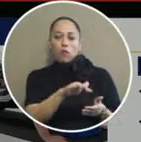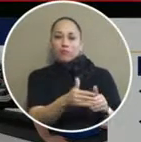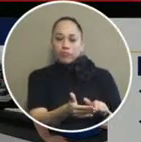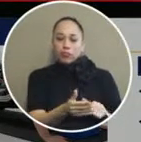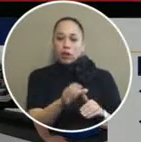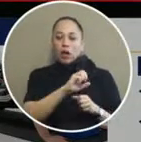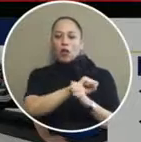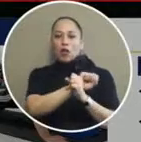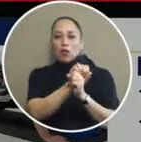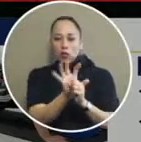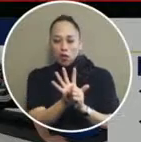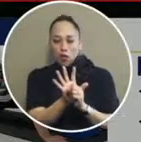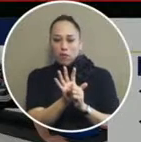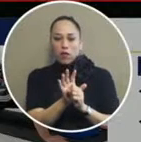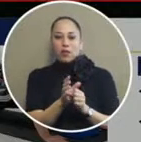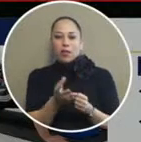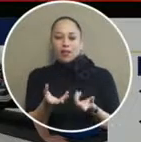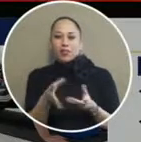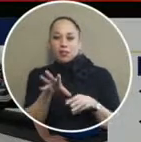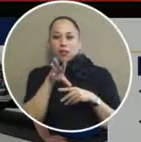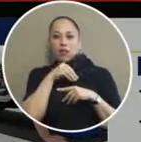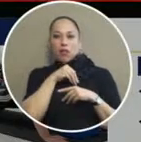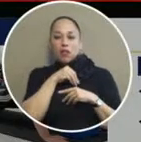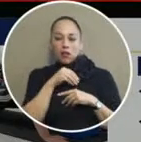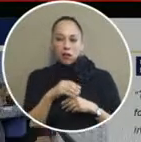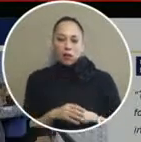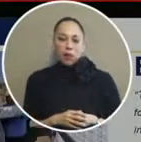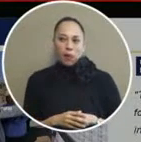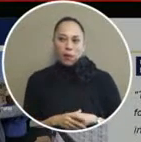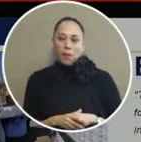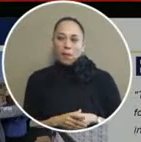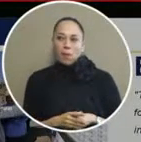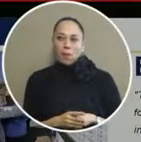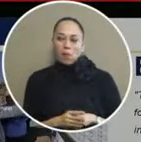if COVID-19 is contracted. Next slide.